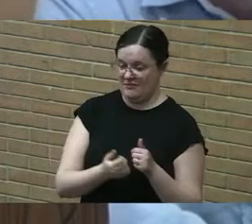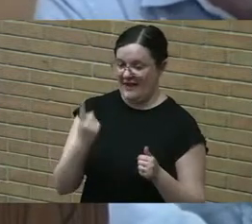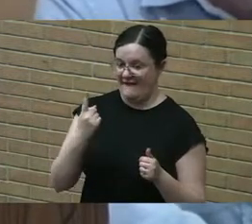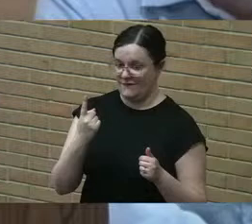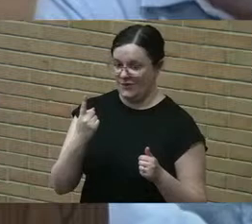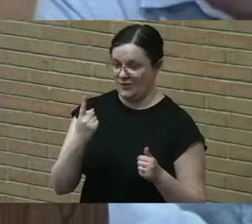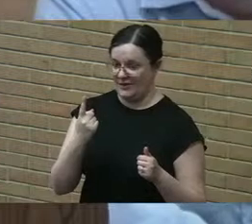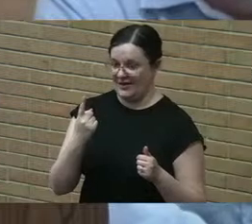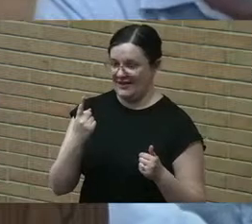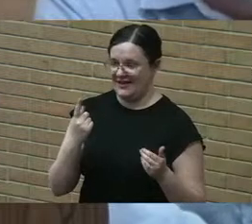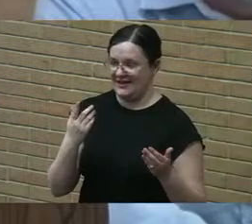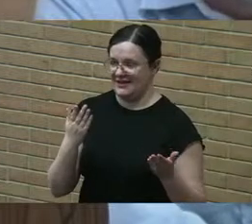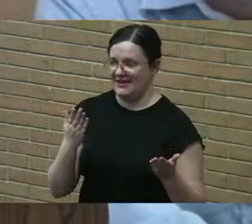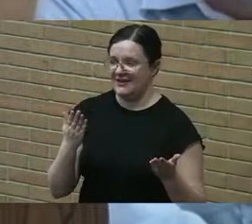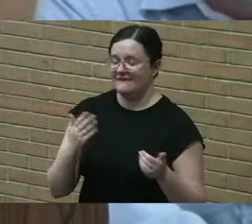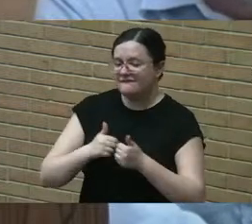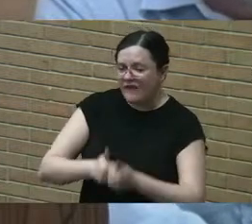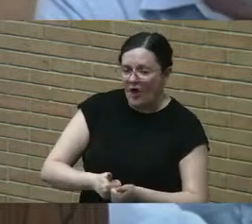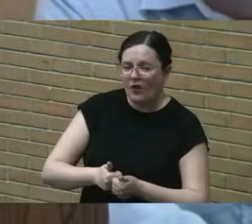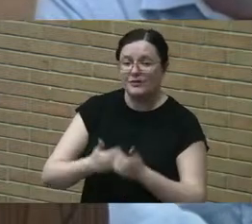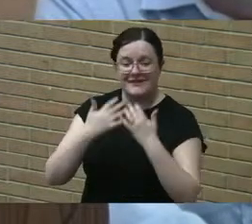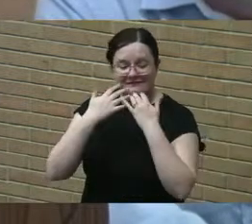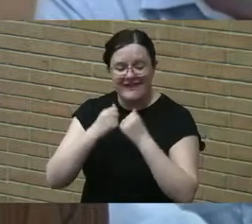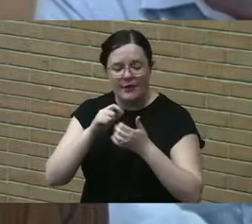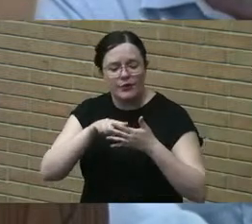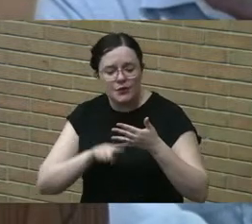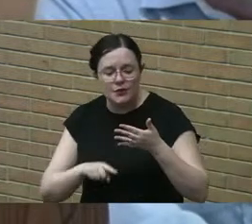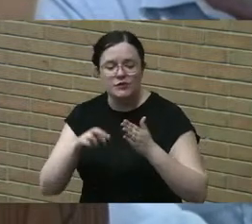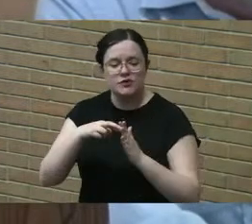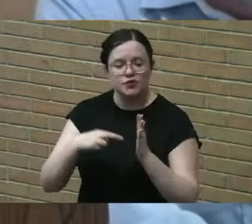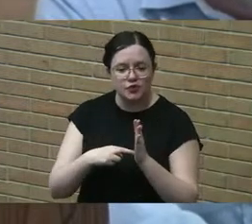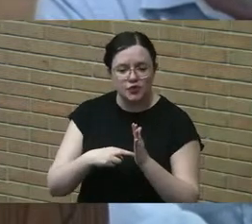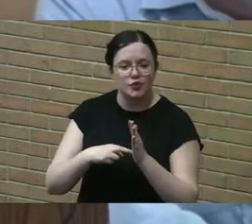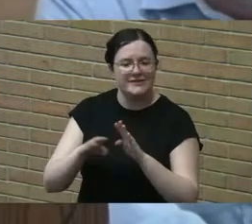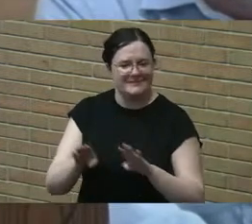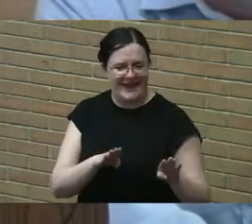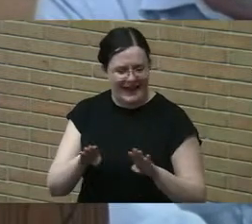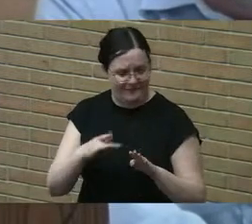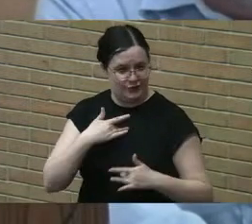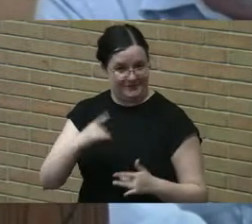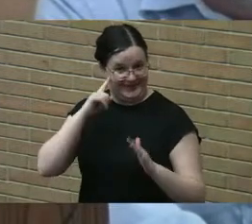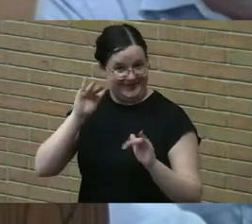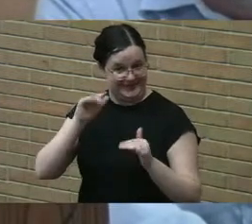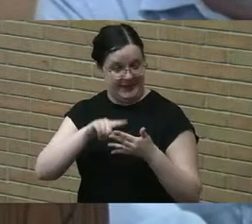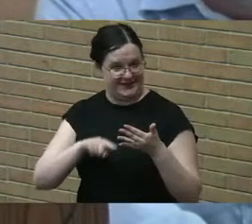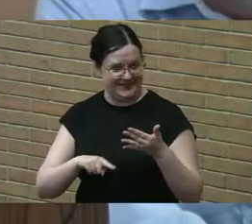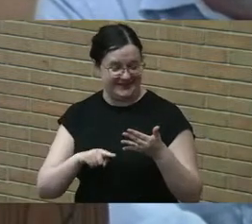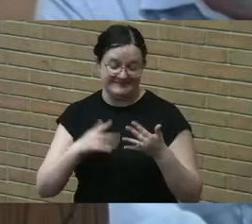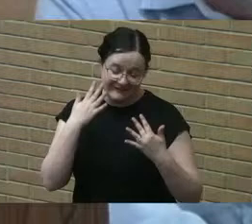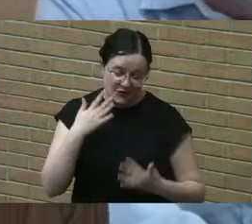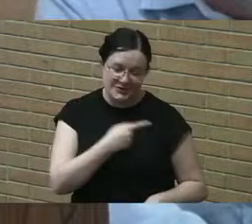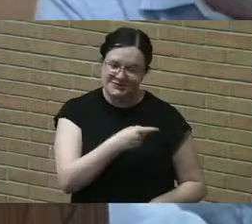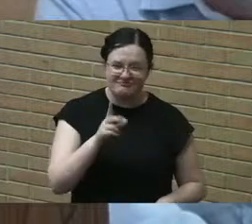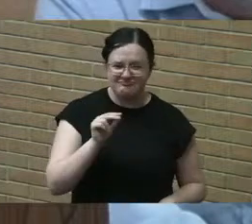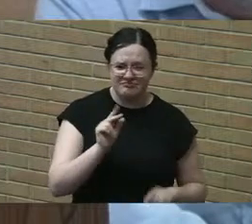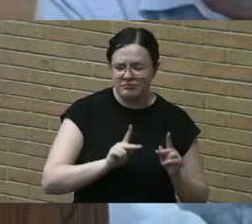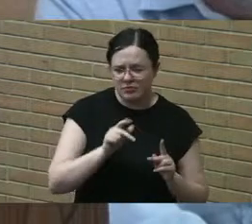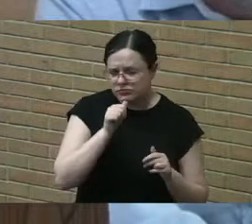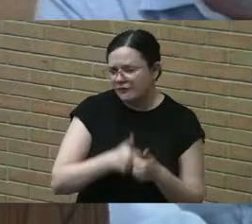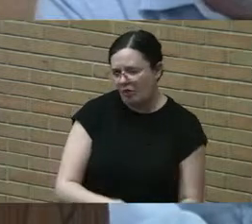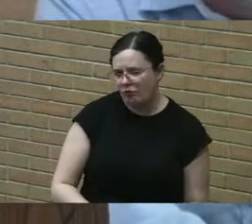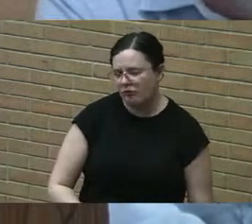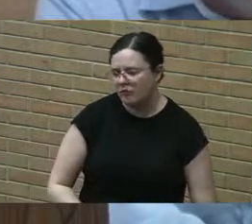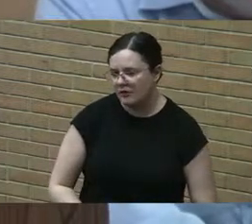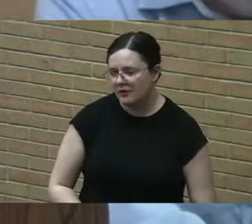to the same values and the same rules and the same behaviors that we expect, but unfortunately they do not. It's as if you would